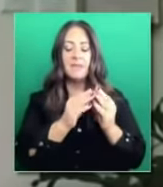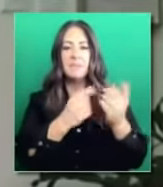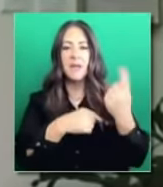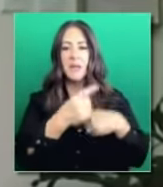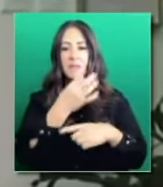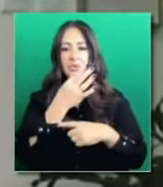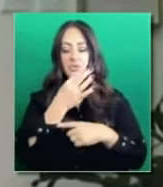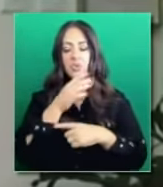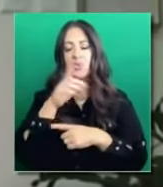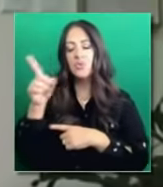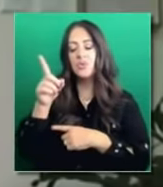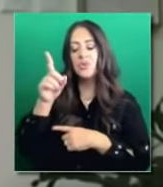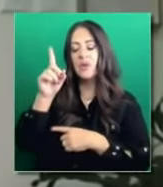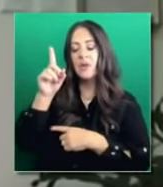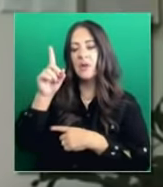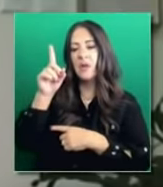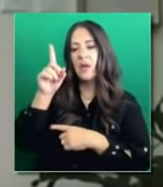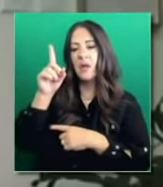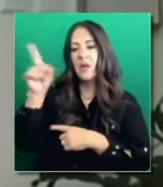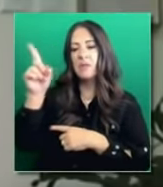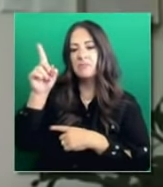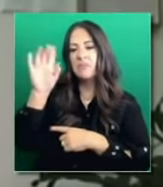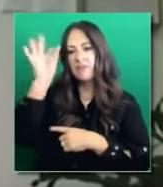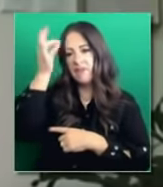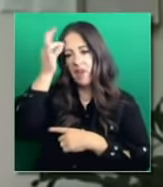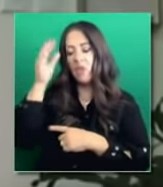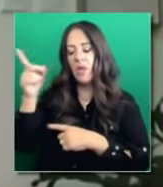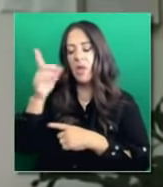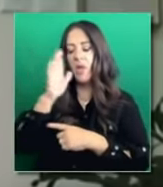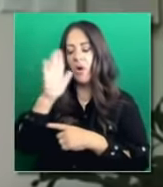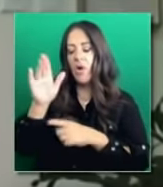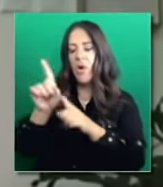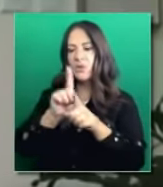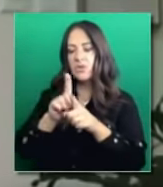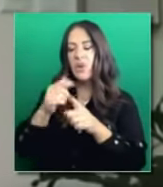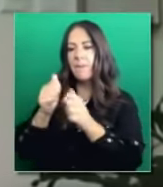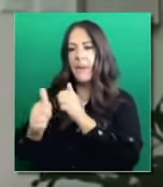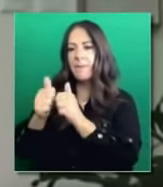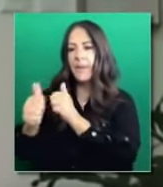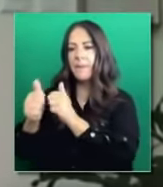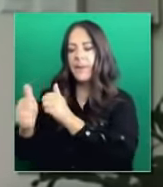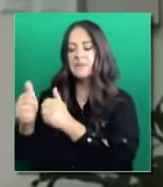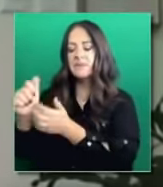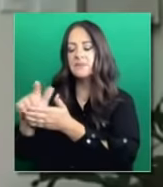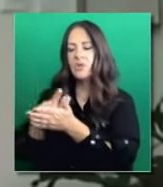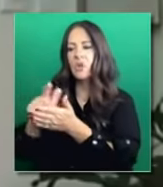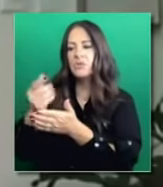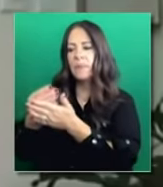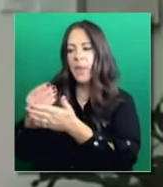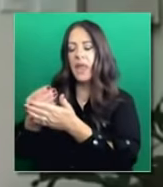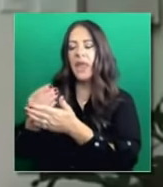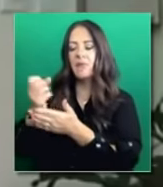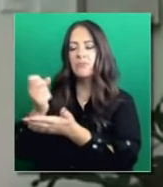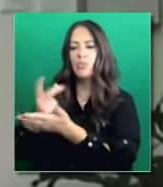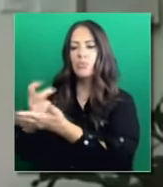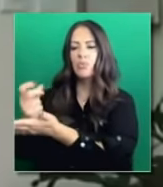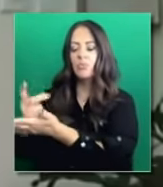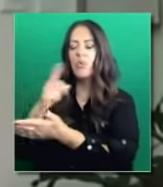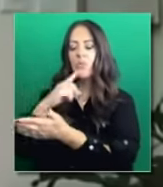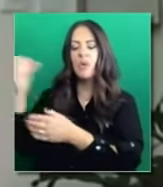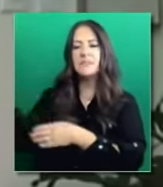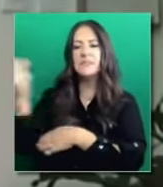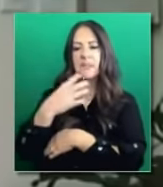bipartisan recovery measure that will also be providing resources for the variety of needs that districts have,